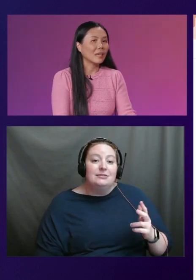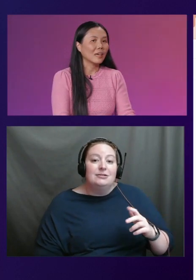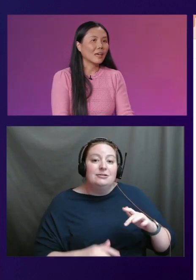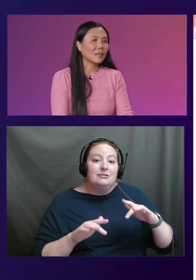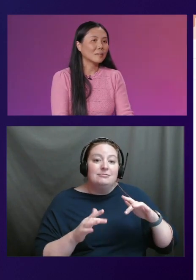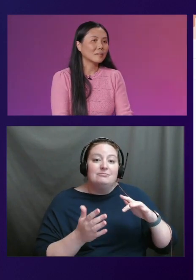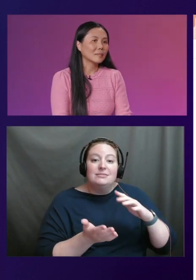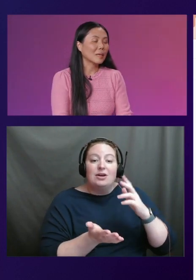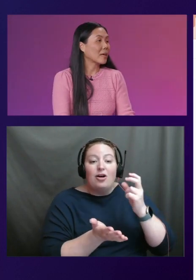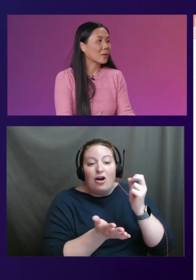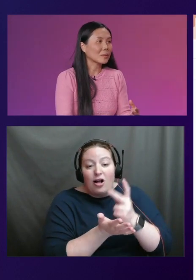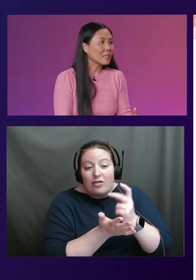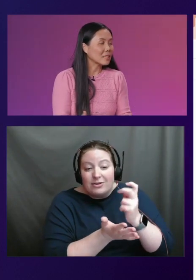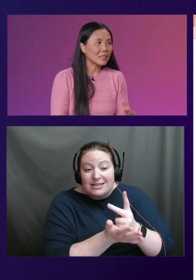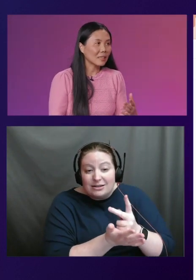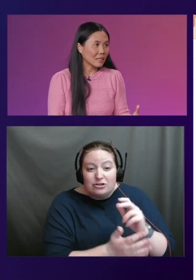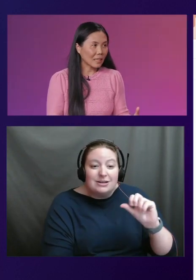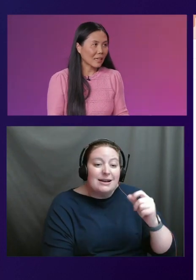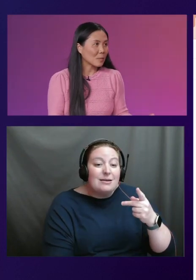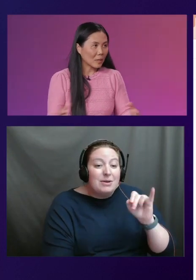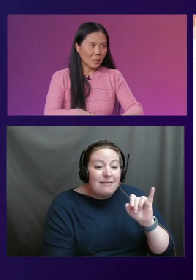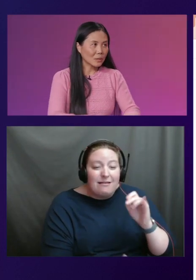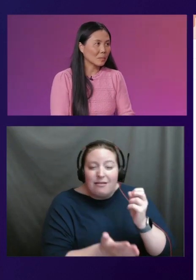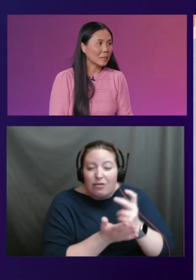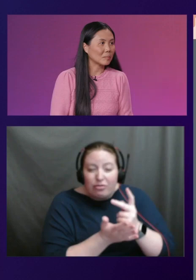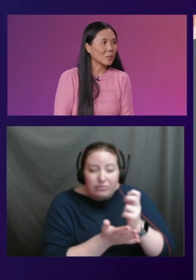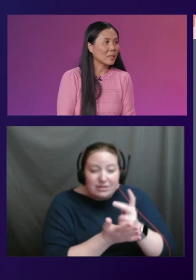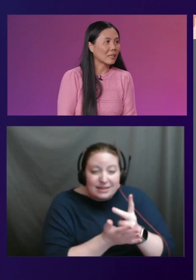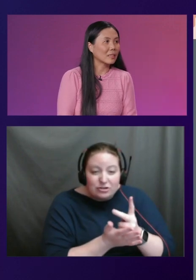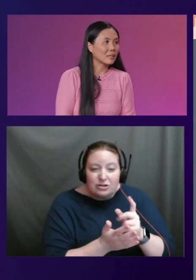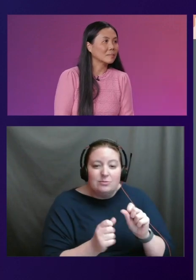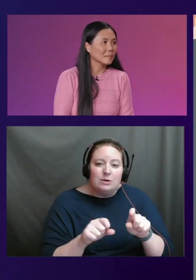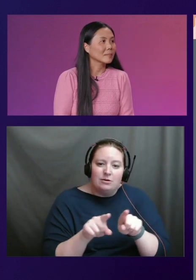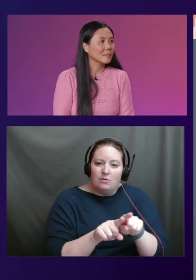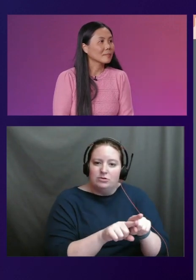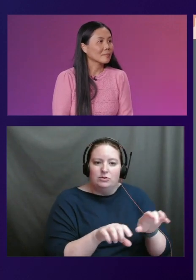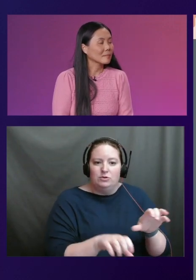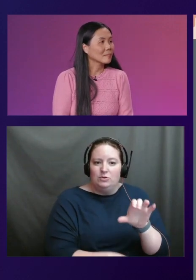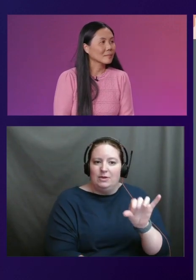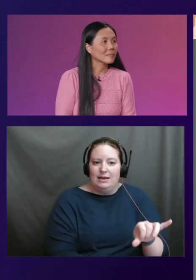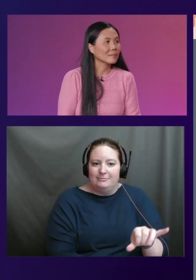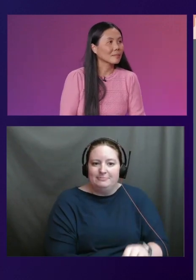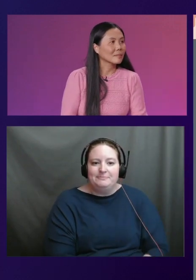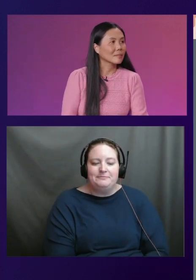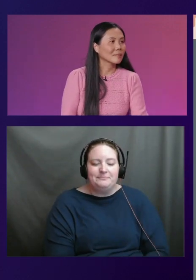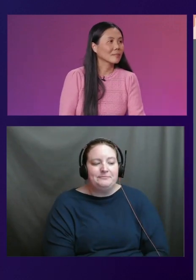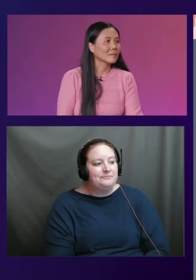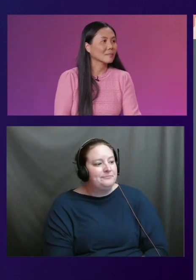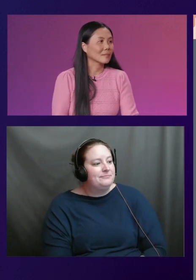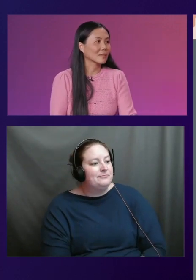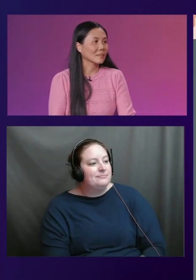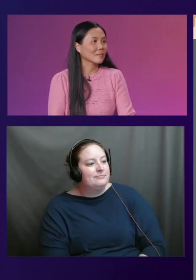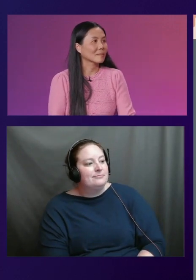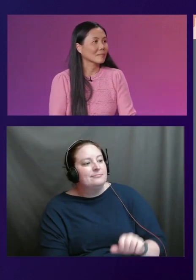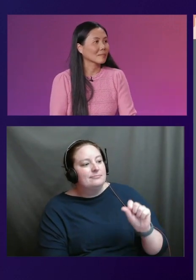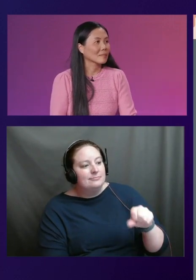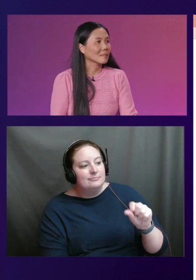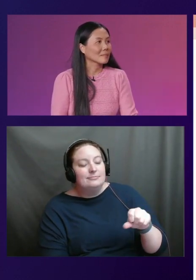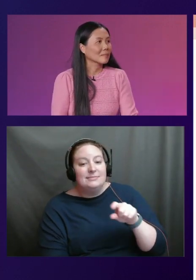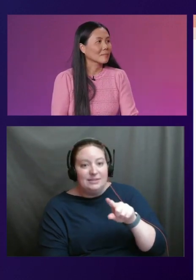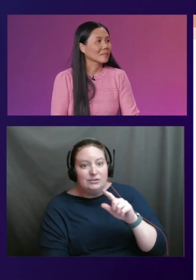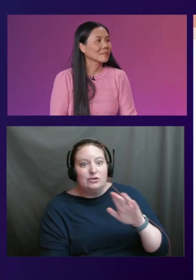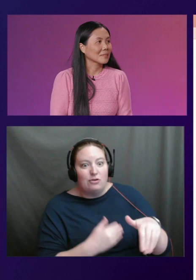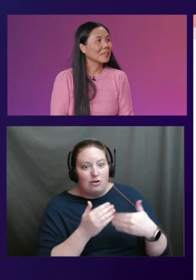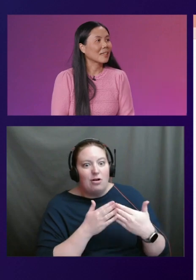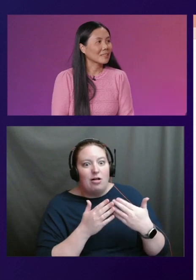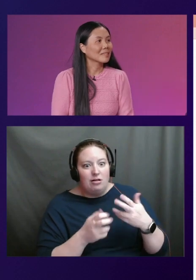authorization, API authorization, and things like that, we can also build that in. Yeah, these are all sometimes difficult things to